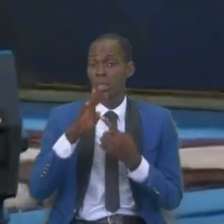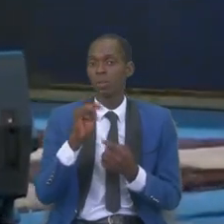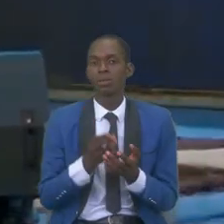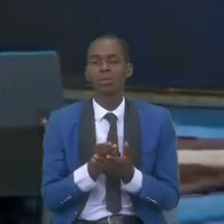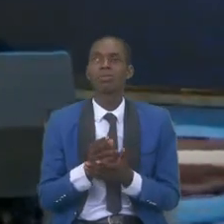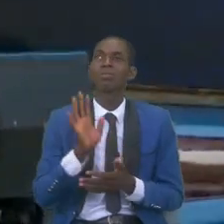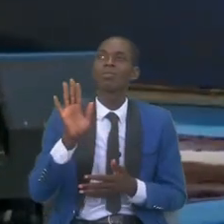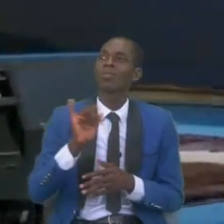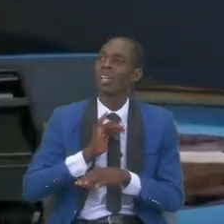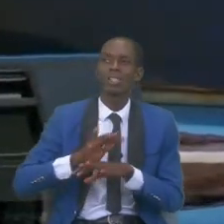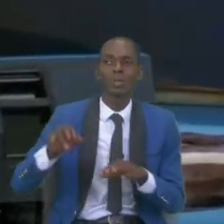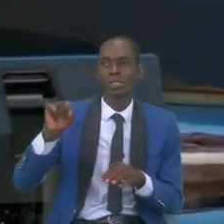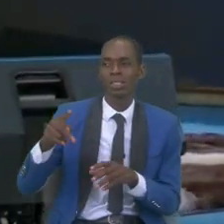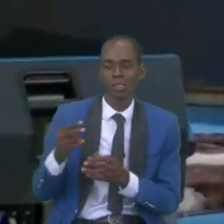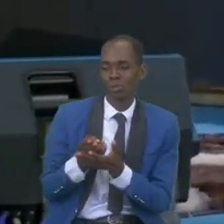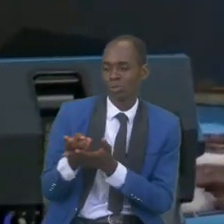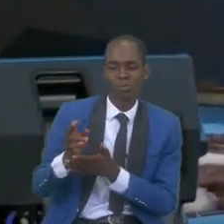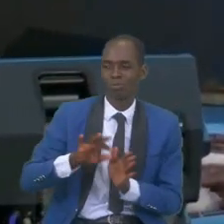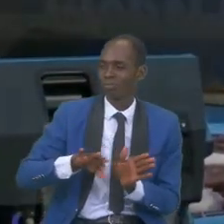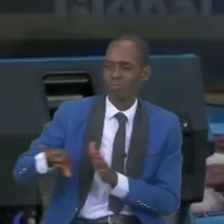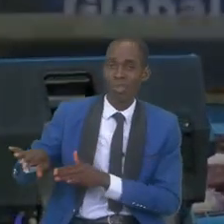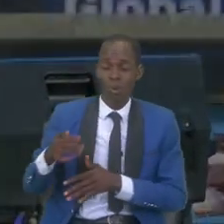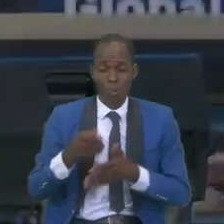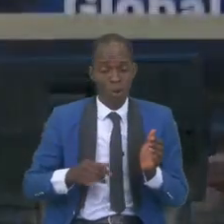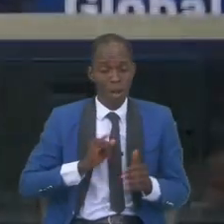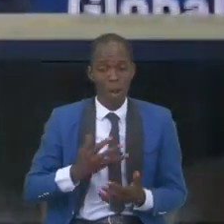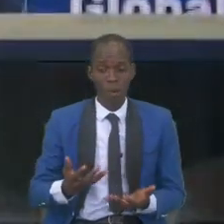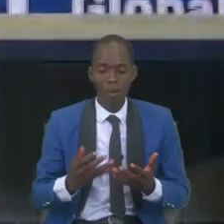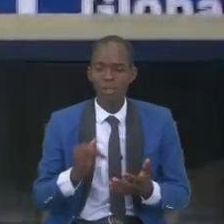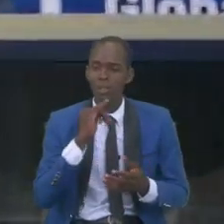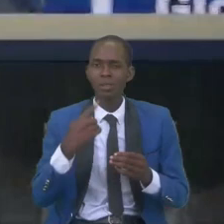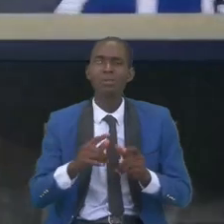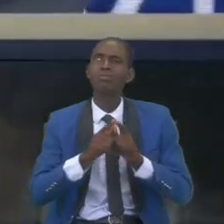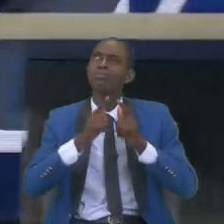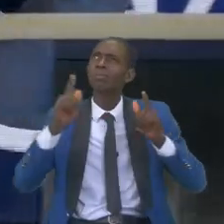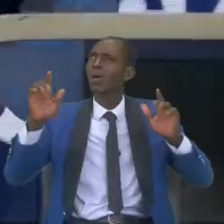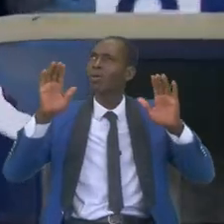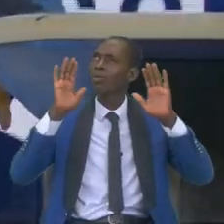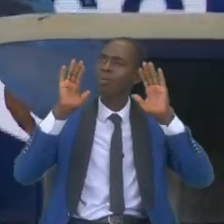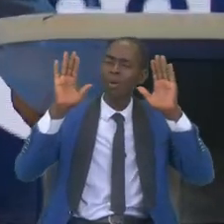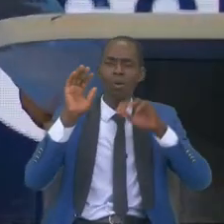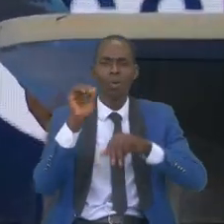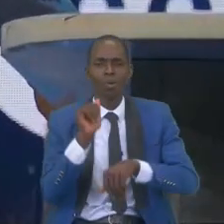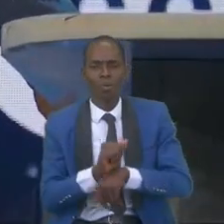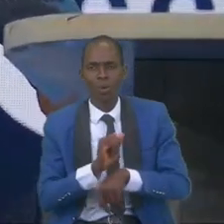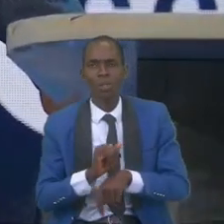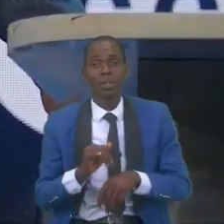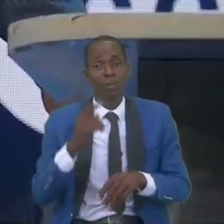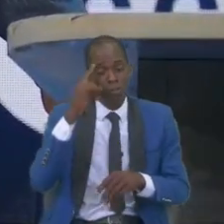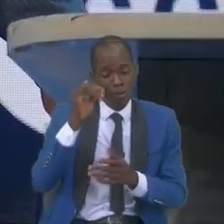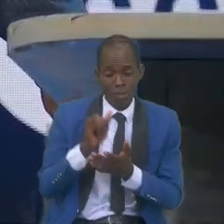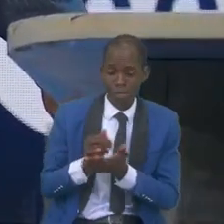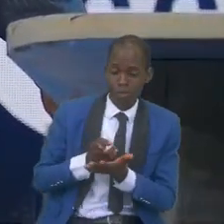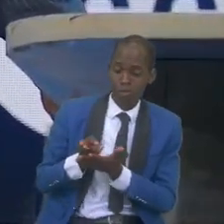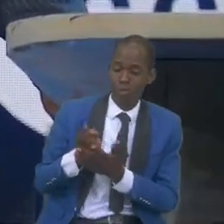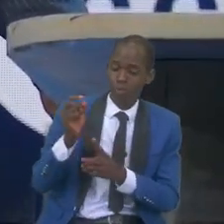truth. I want a dynamic manifestation of power. As for truth, as for the word of God,